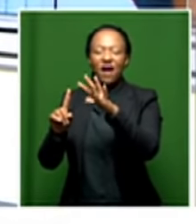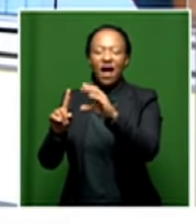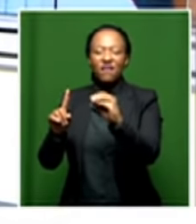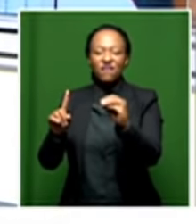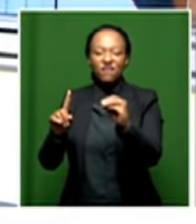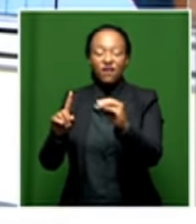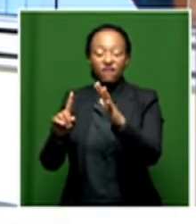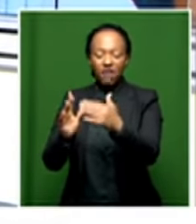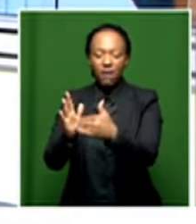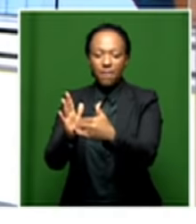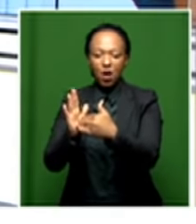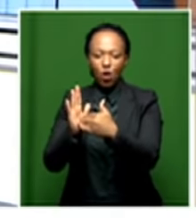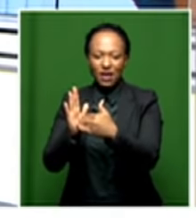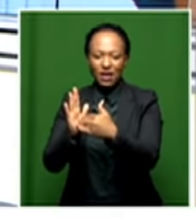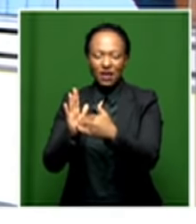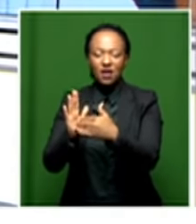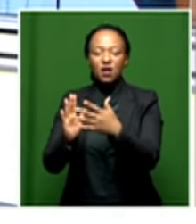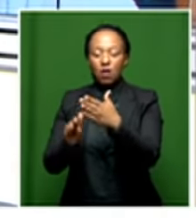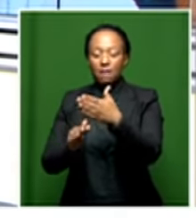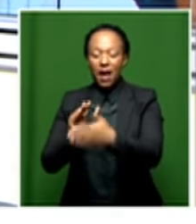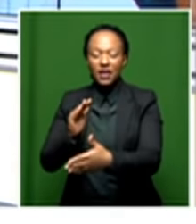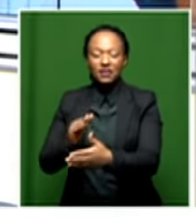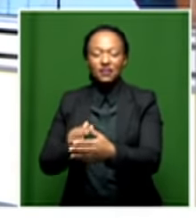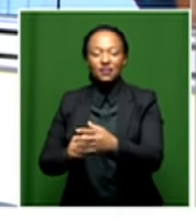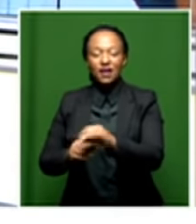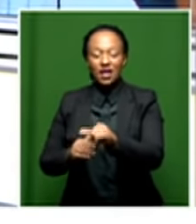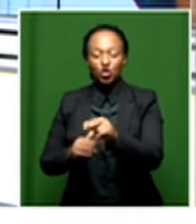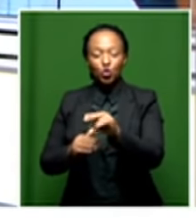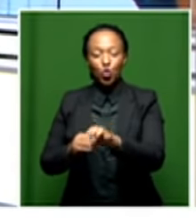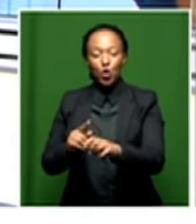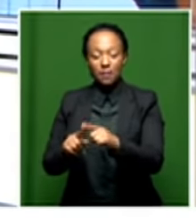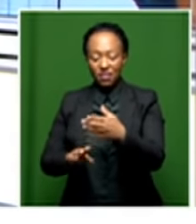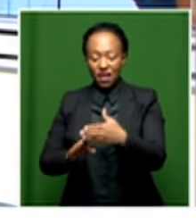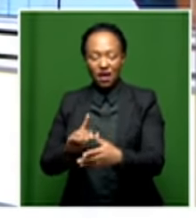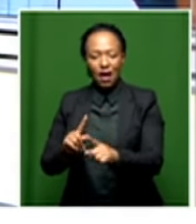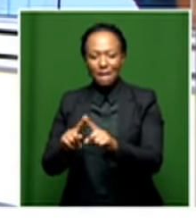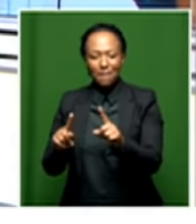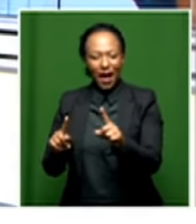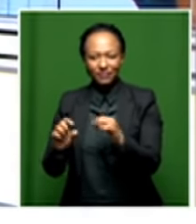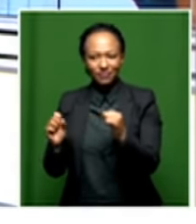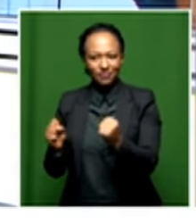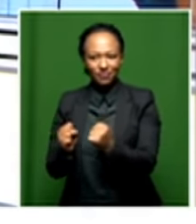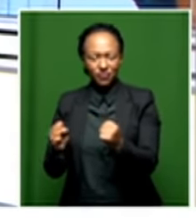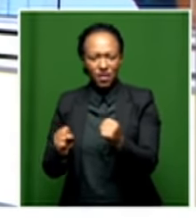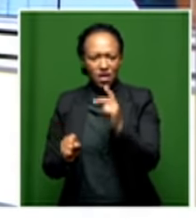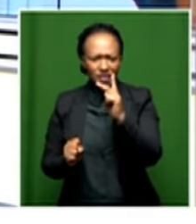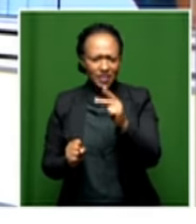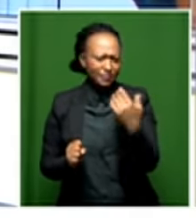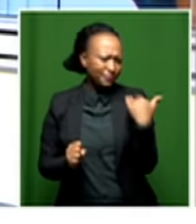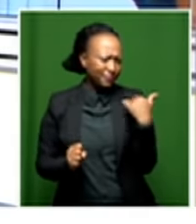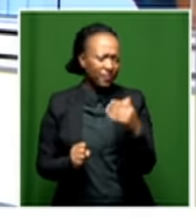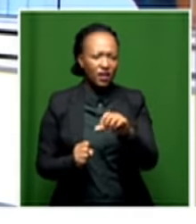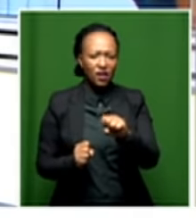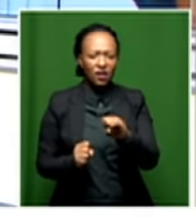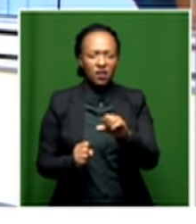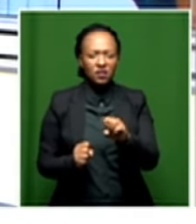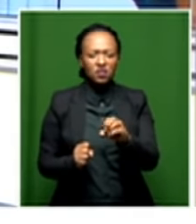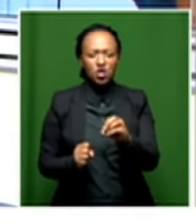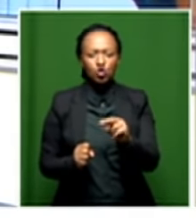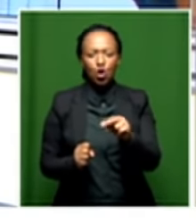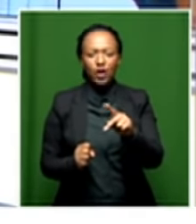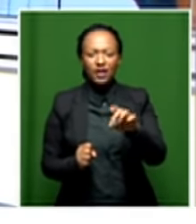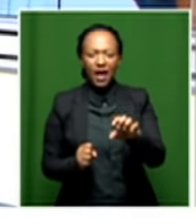citizens targeted to be completed by the end of June, whereas we look at the Sisonke trial that started in February, it ended over the weekend.